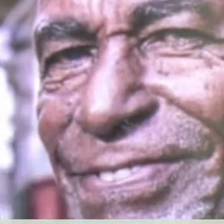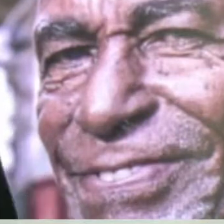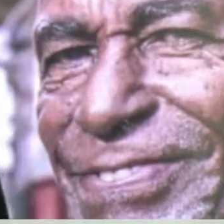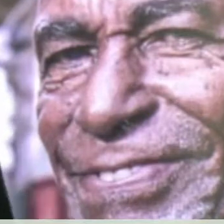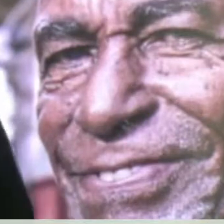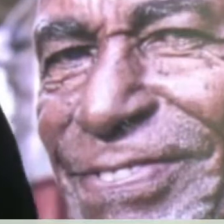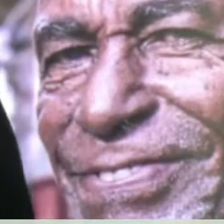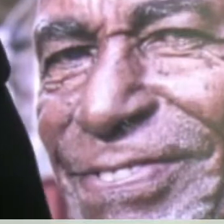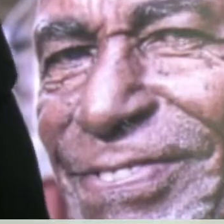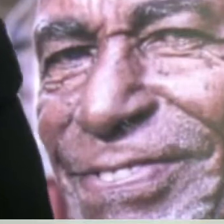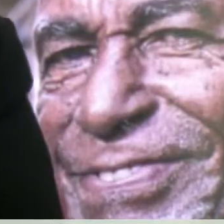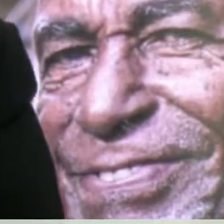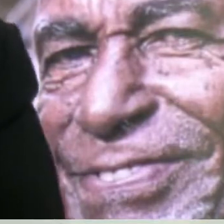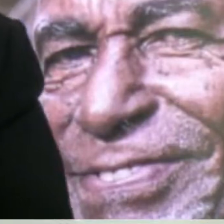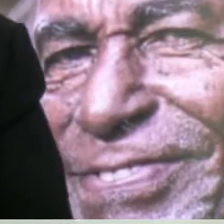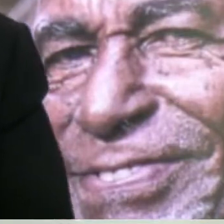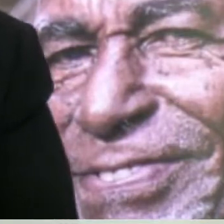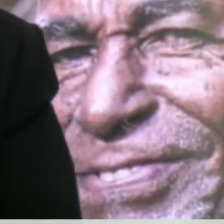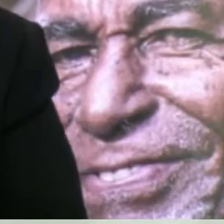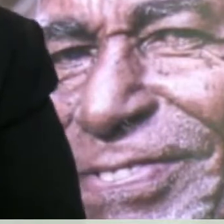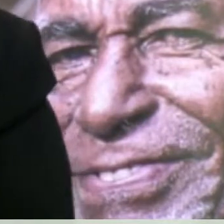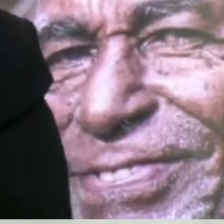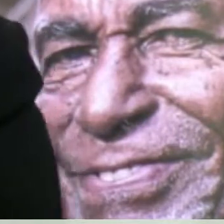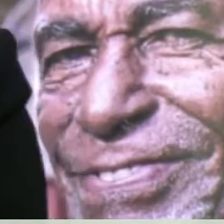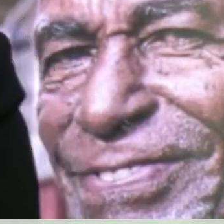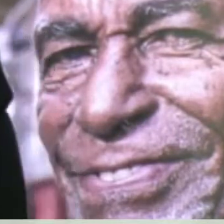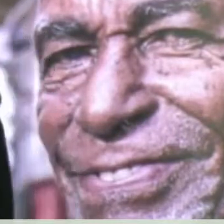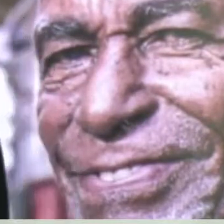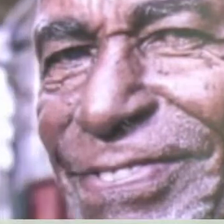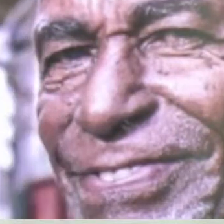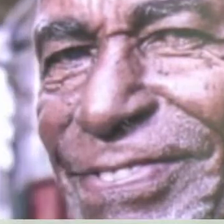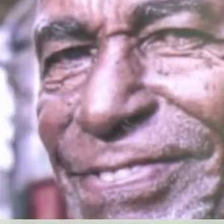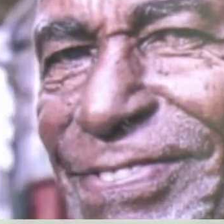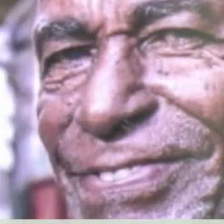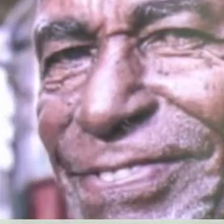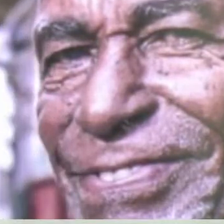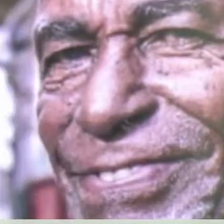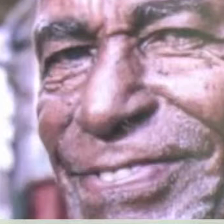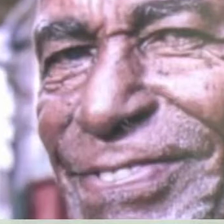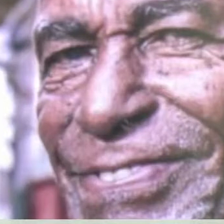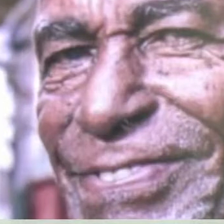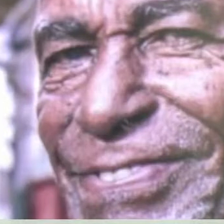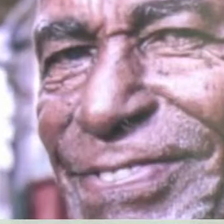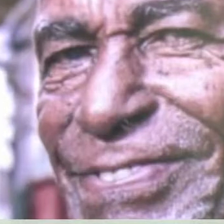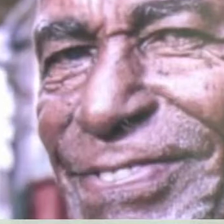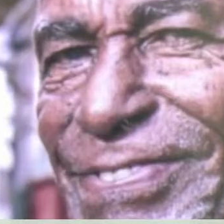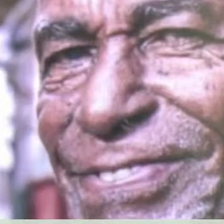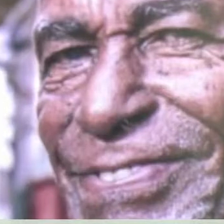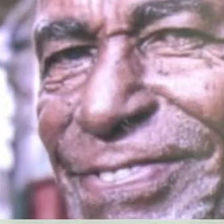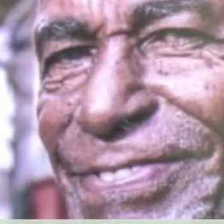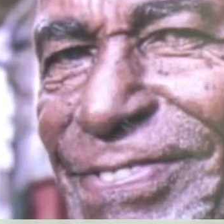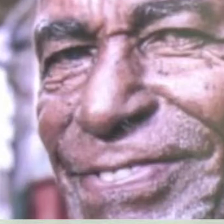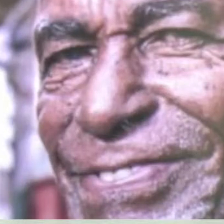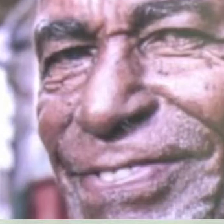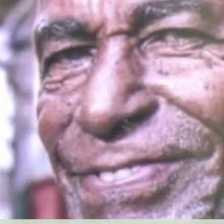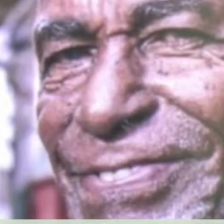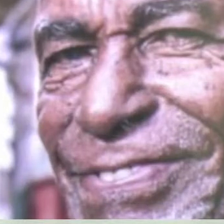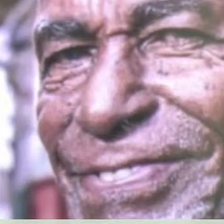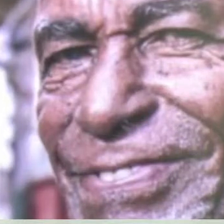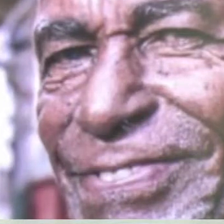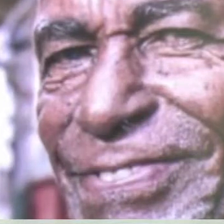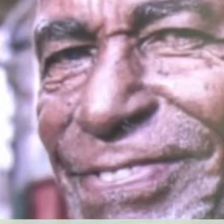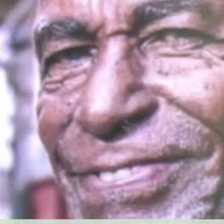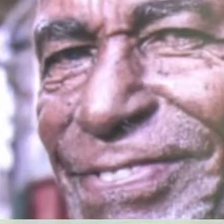create my own successes, because no one can speak anything negative about them. So that's why you need the third eye